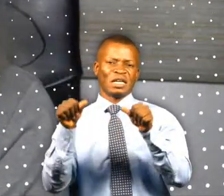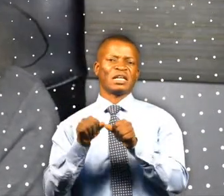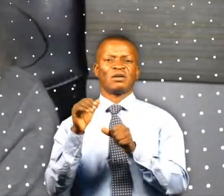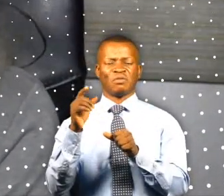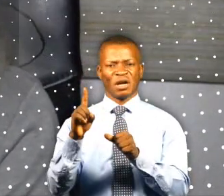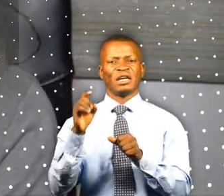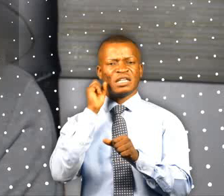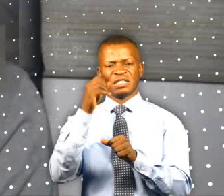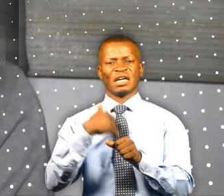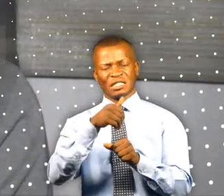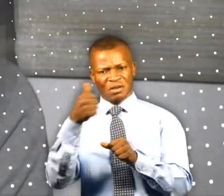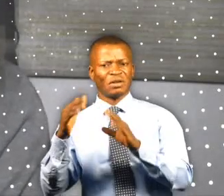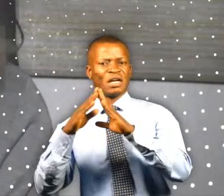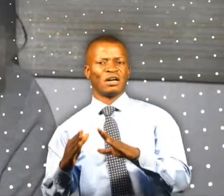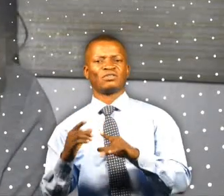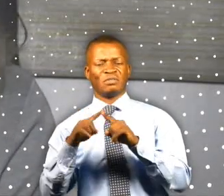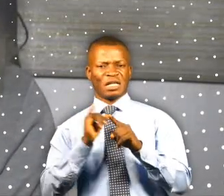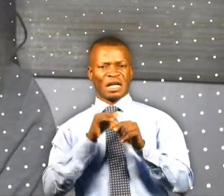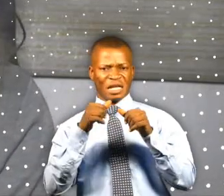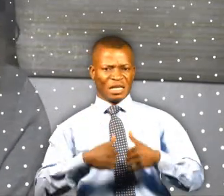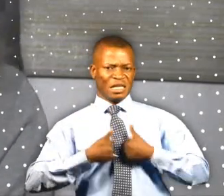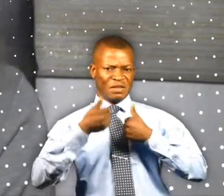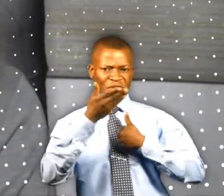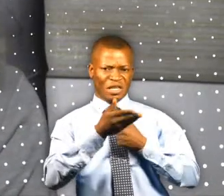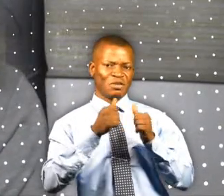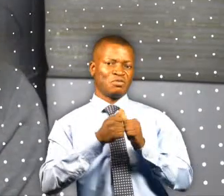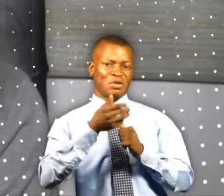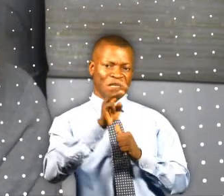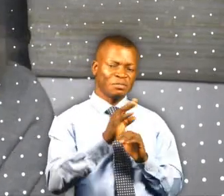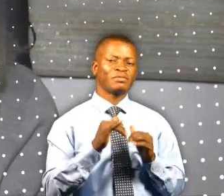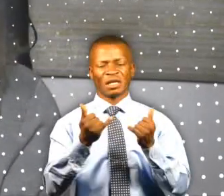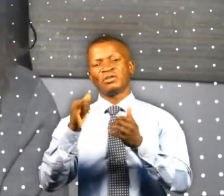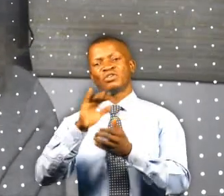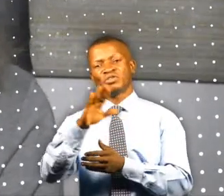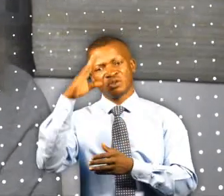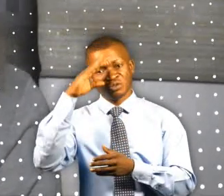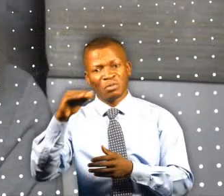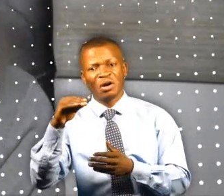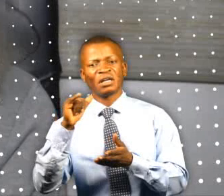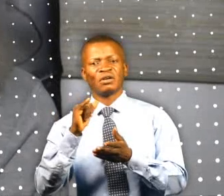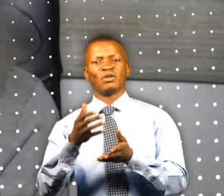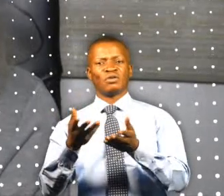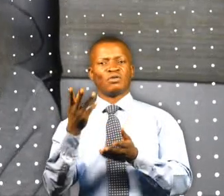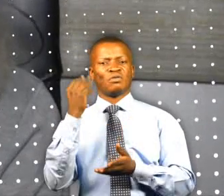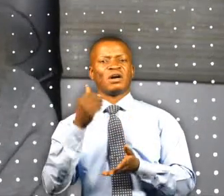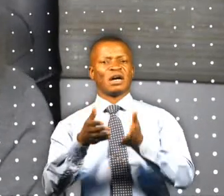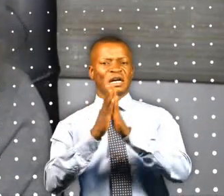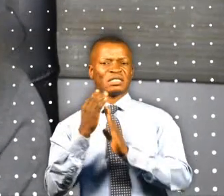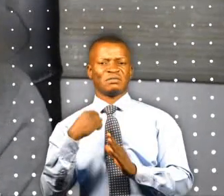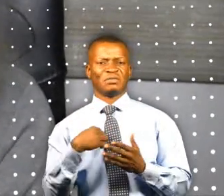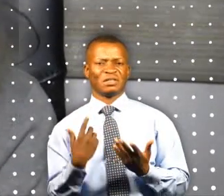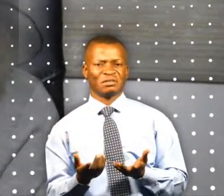used to stay in the area one. She has another house. So I was living there with them. So the boy, he